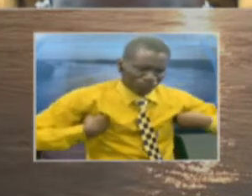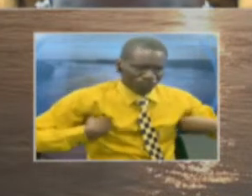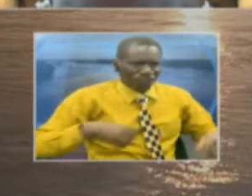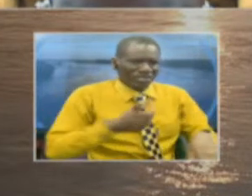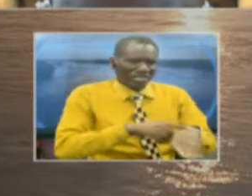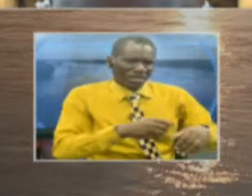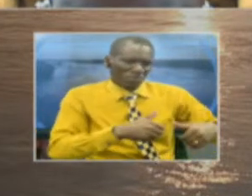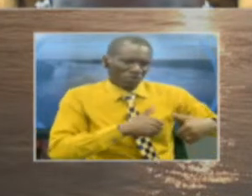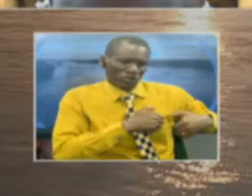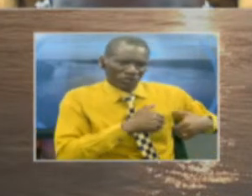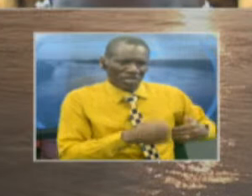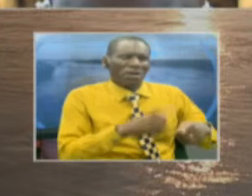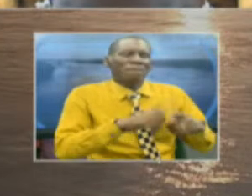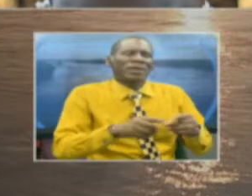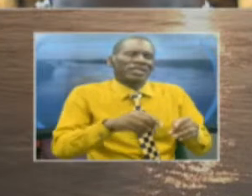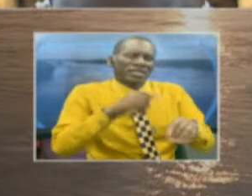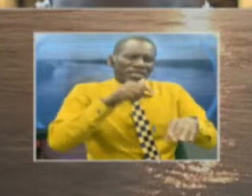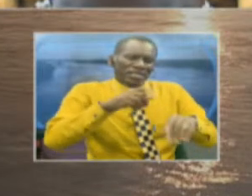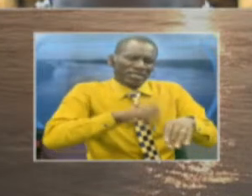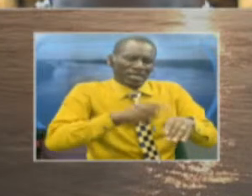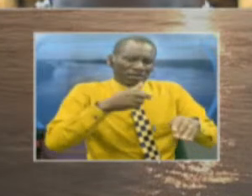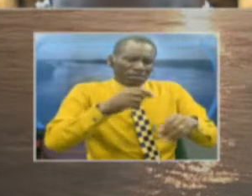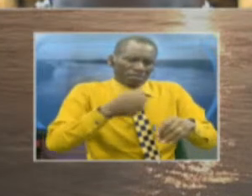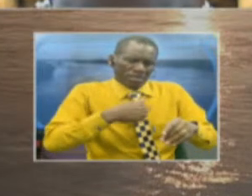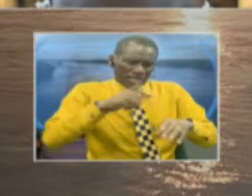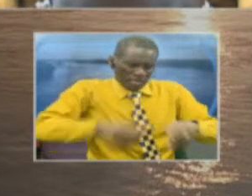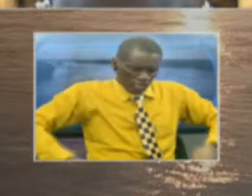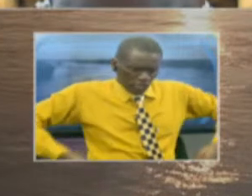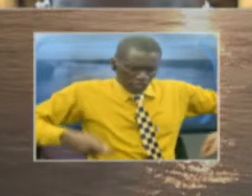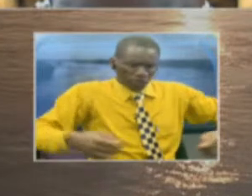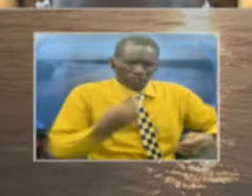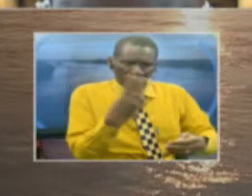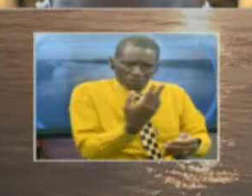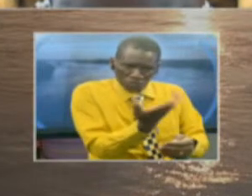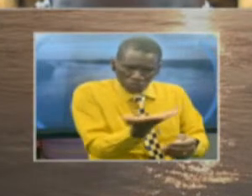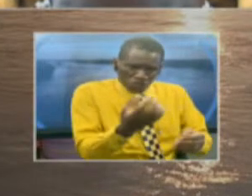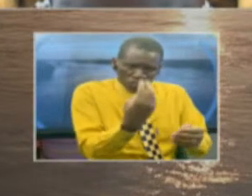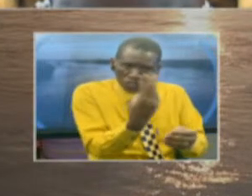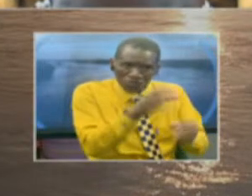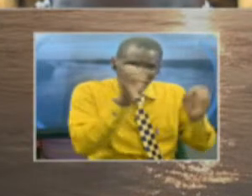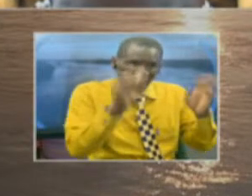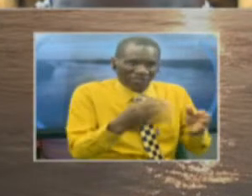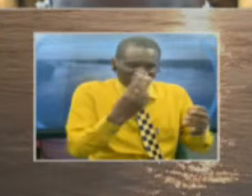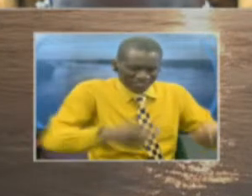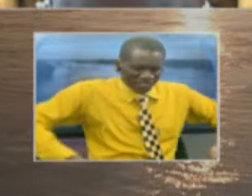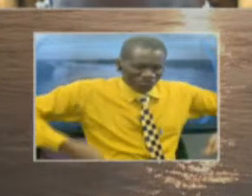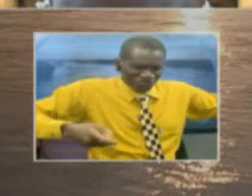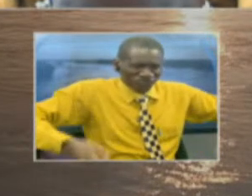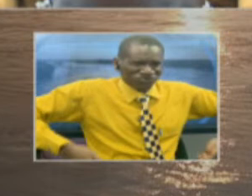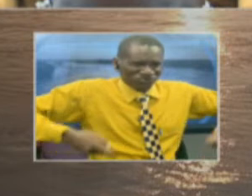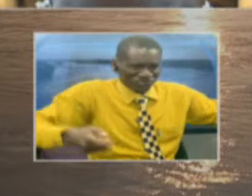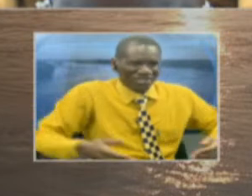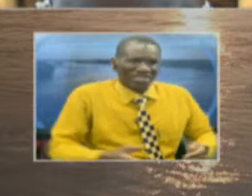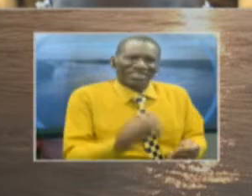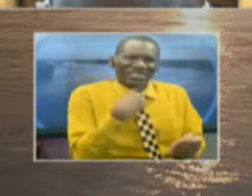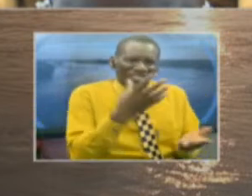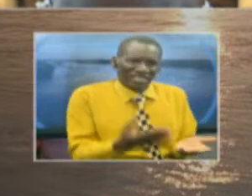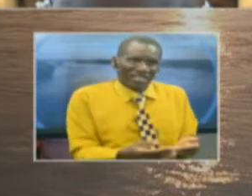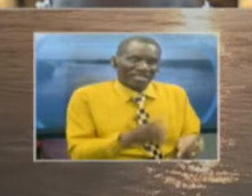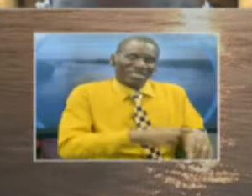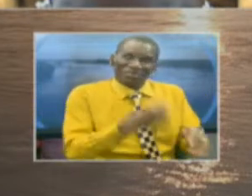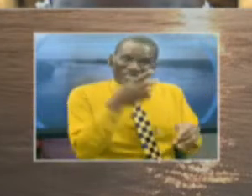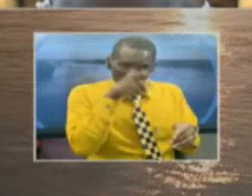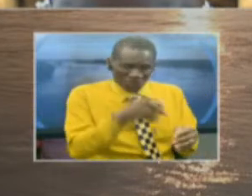But like in a wheelchair, people don't even see you. They see the wheelchair, you know? When they see you, they just see the